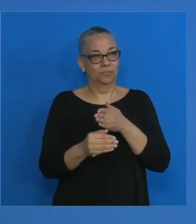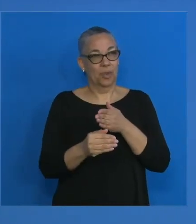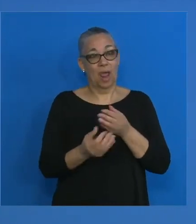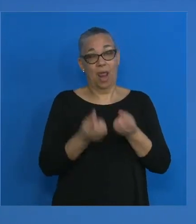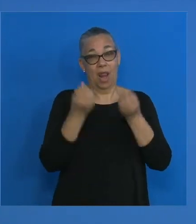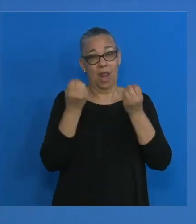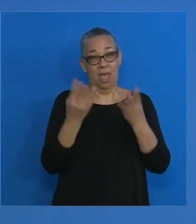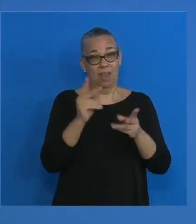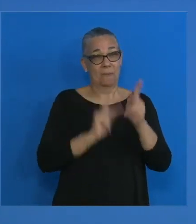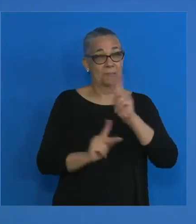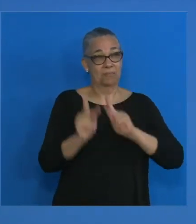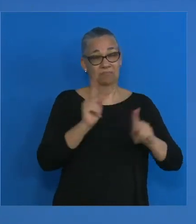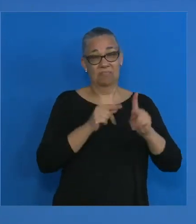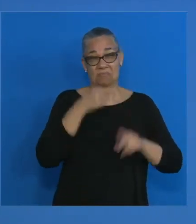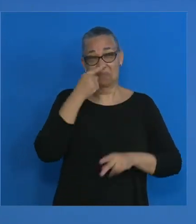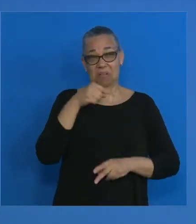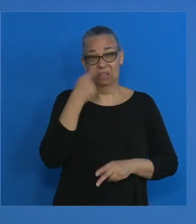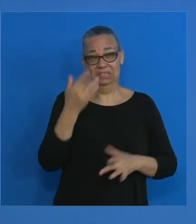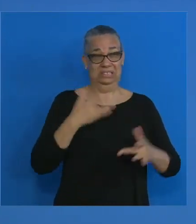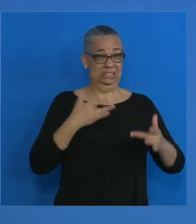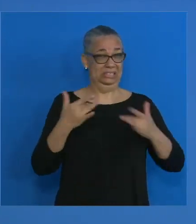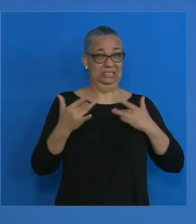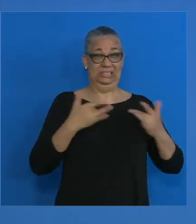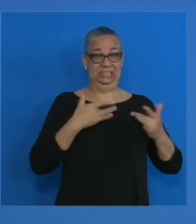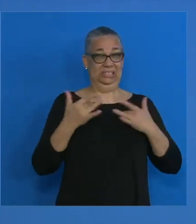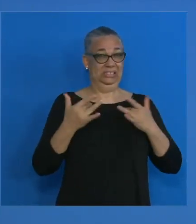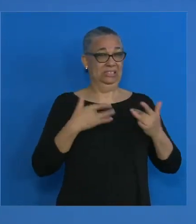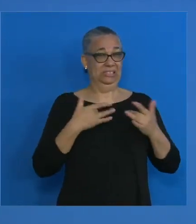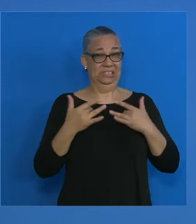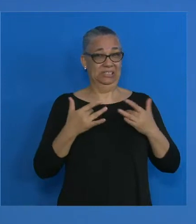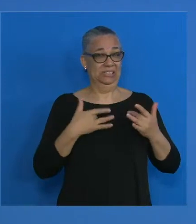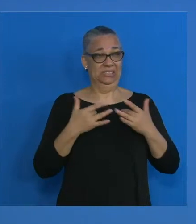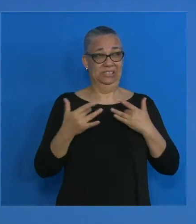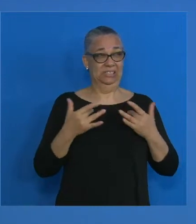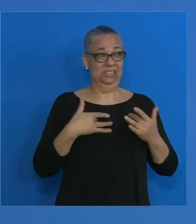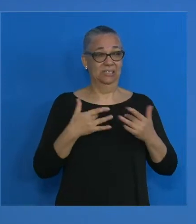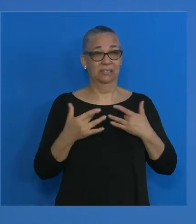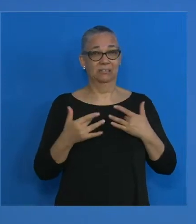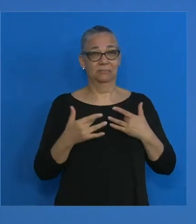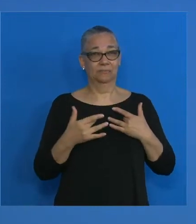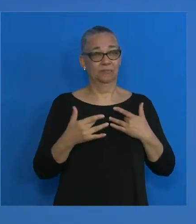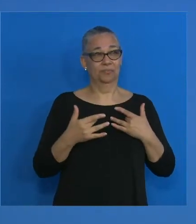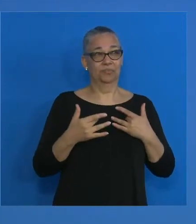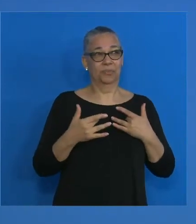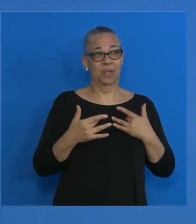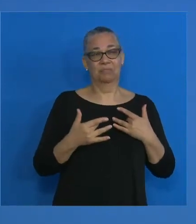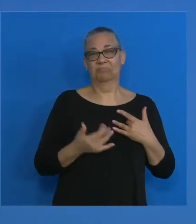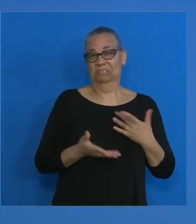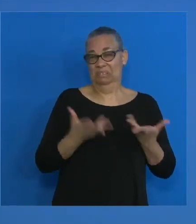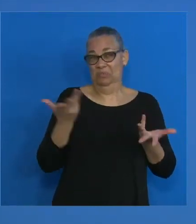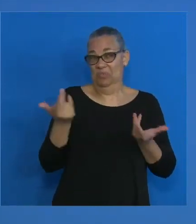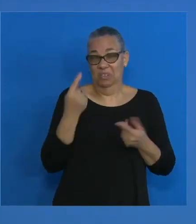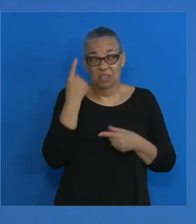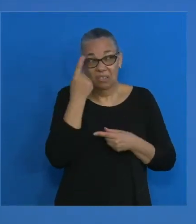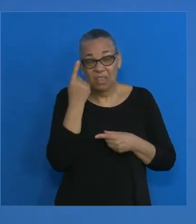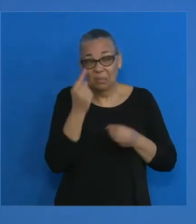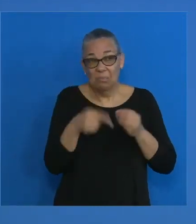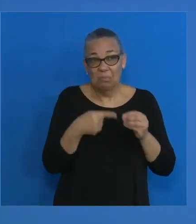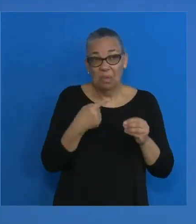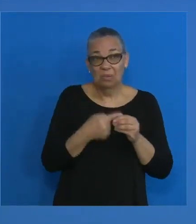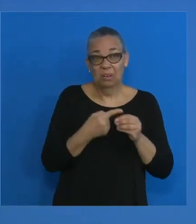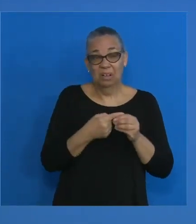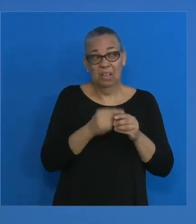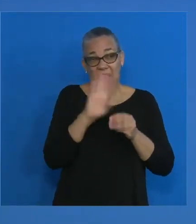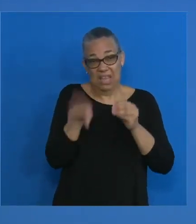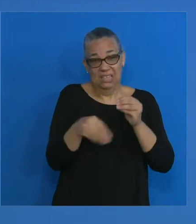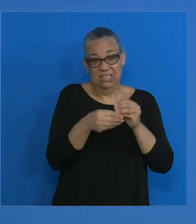of people in the public are concerned that there's going to be another lockdown. Can you say if that's something that government is considering, or if government is considering further